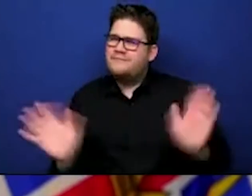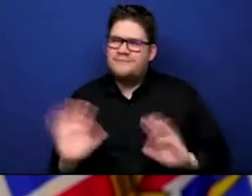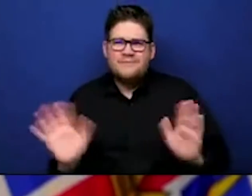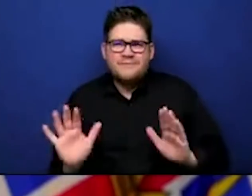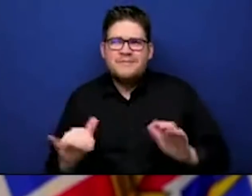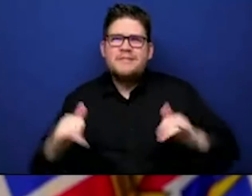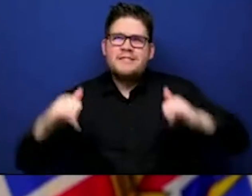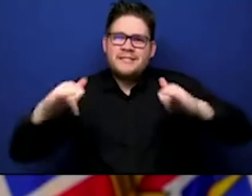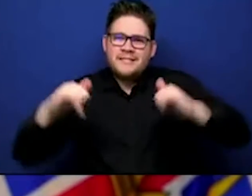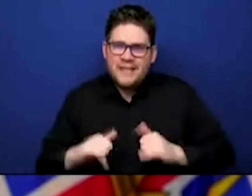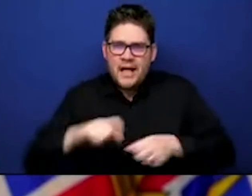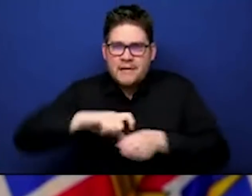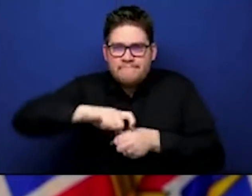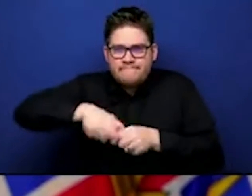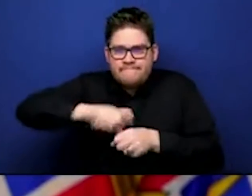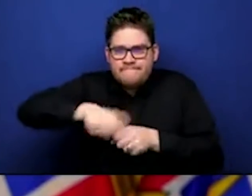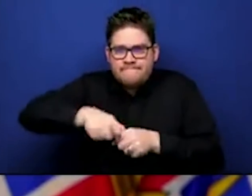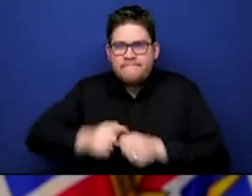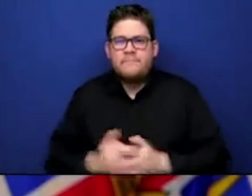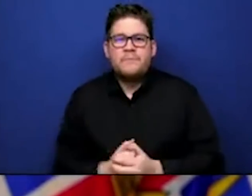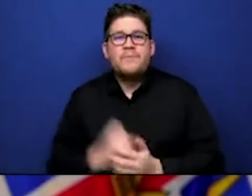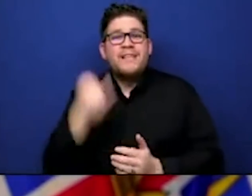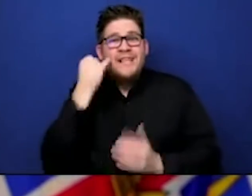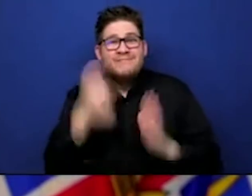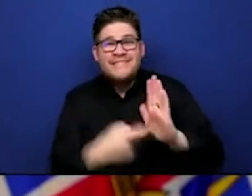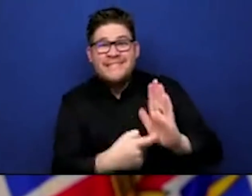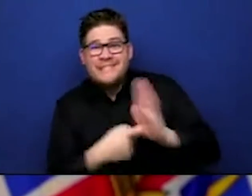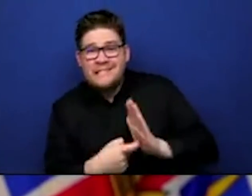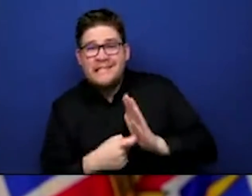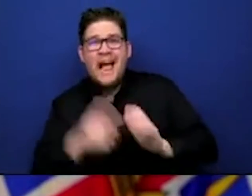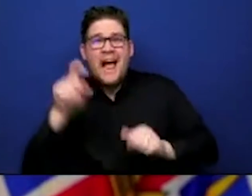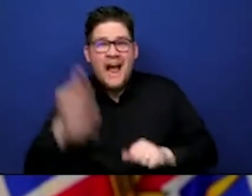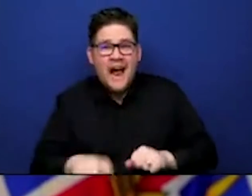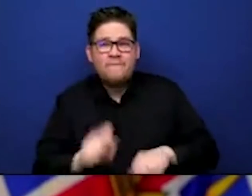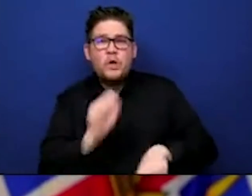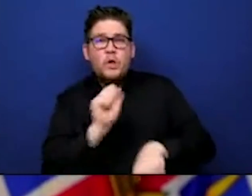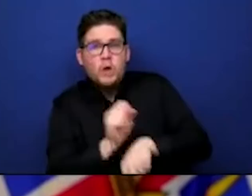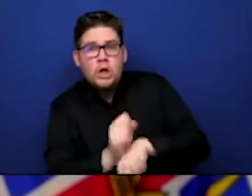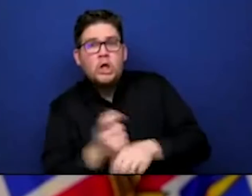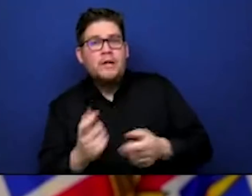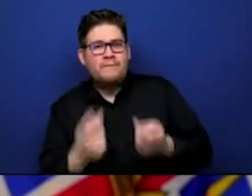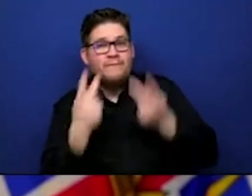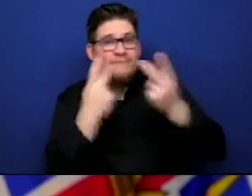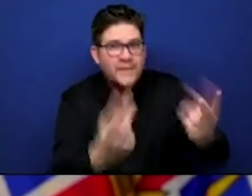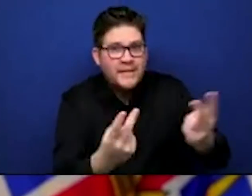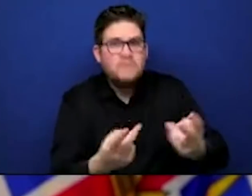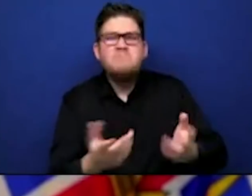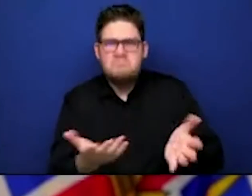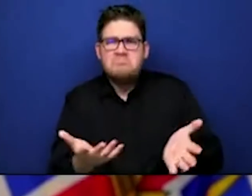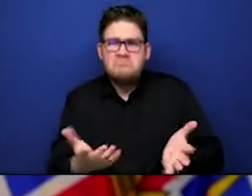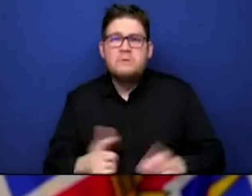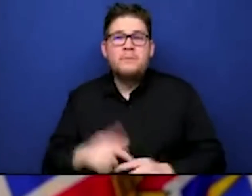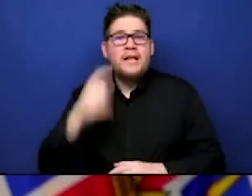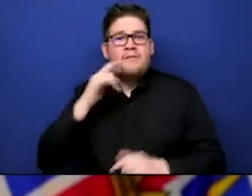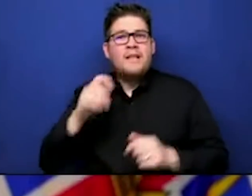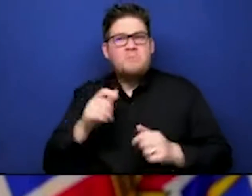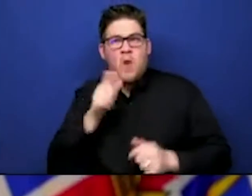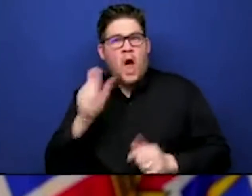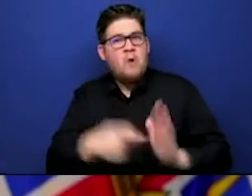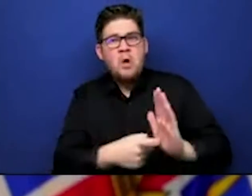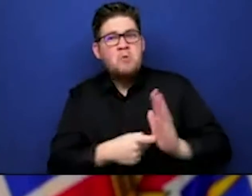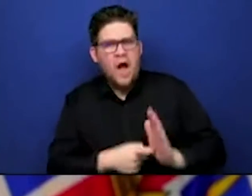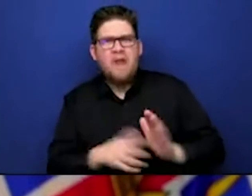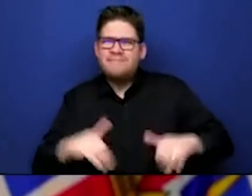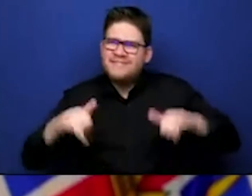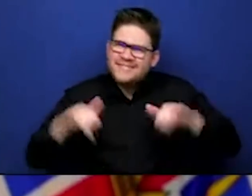essential and nothing more. But we do need to get outside every day. We know there are things that we can do